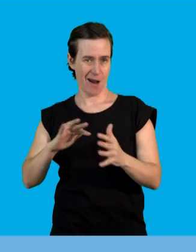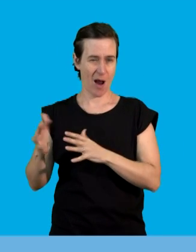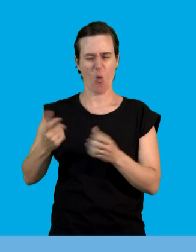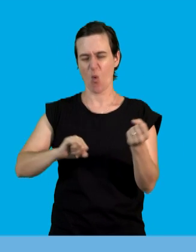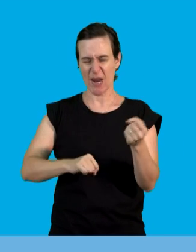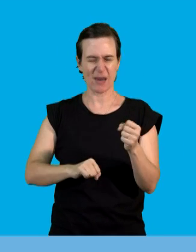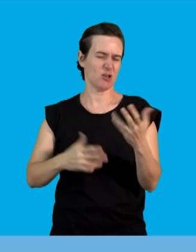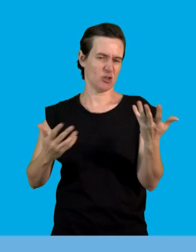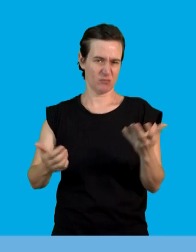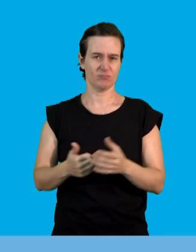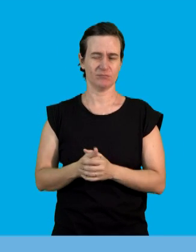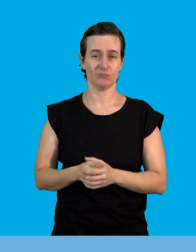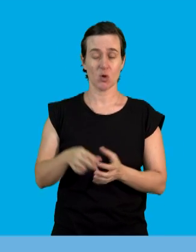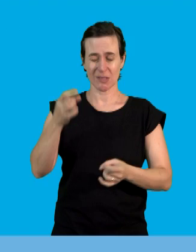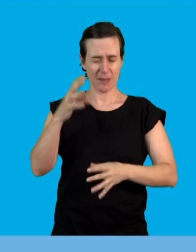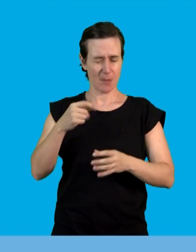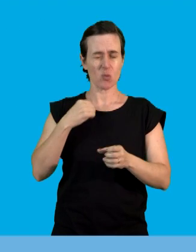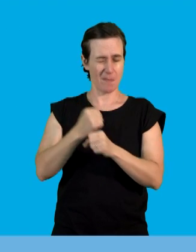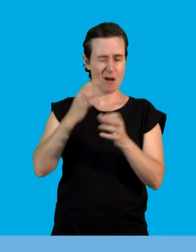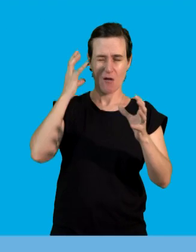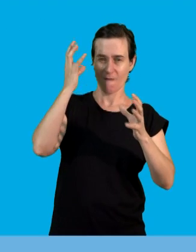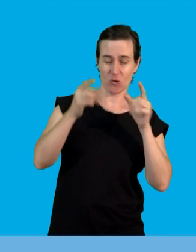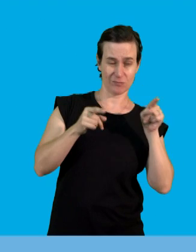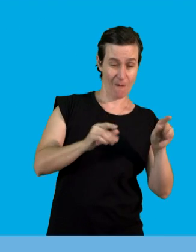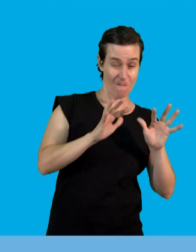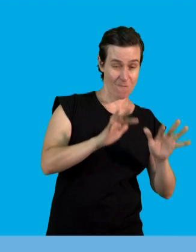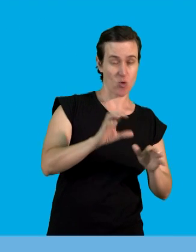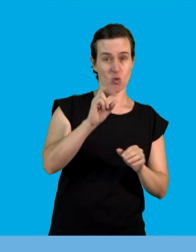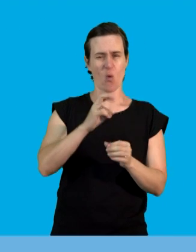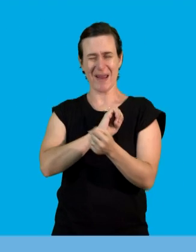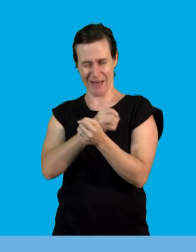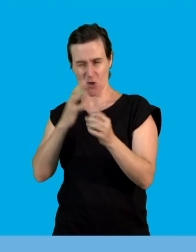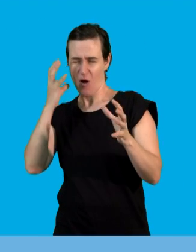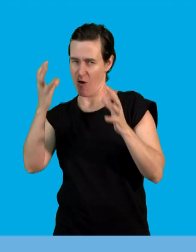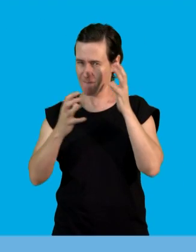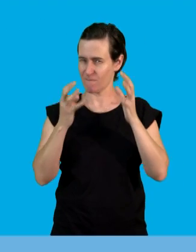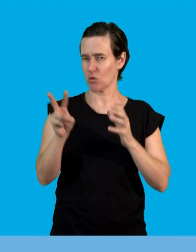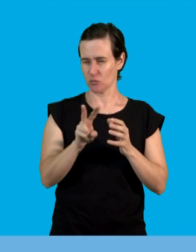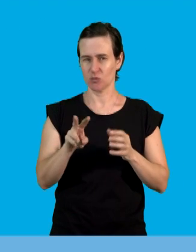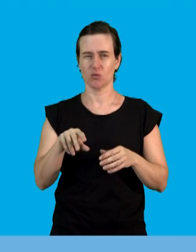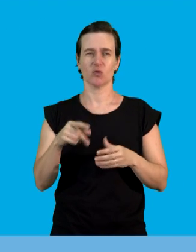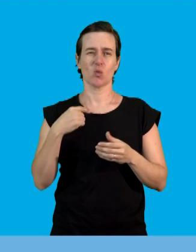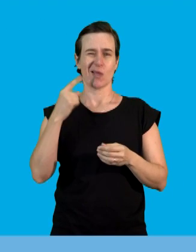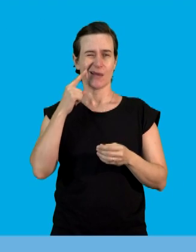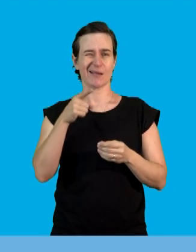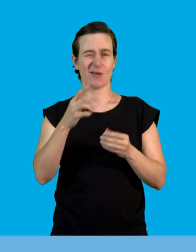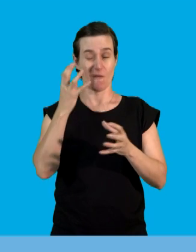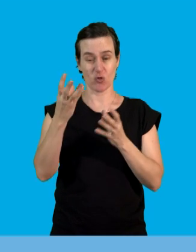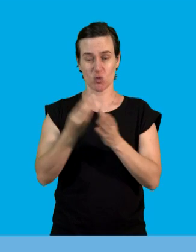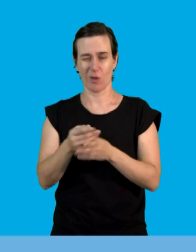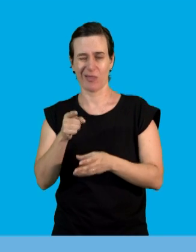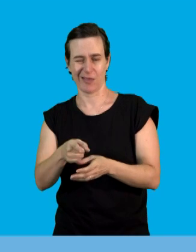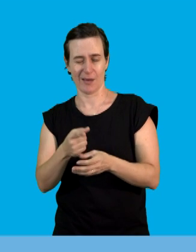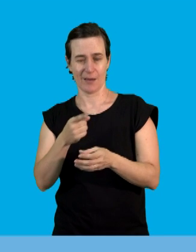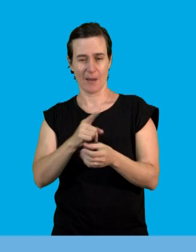engine, or even a machine. So we sometimes confuse this force with the energy or the performance of a person, or the energy or the